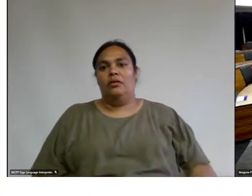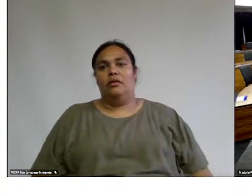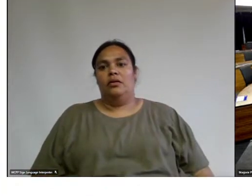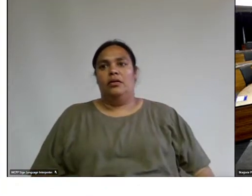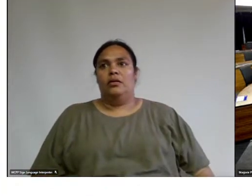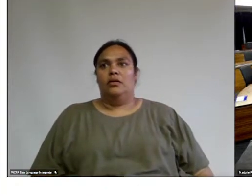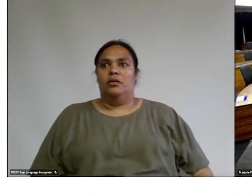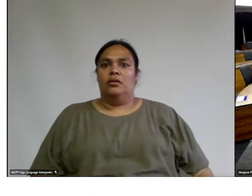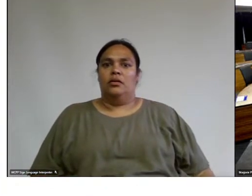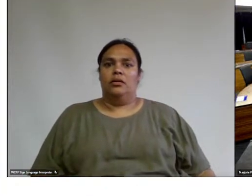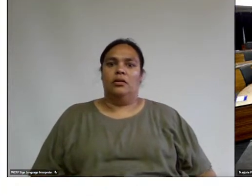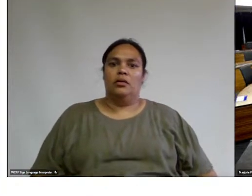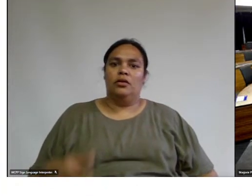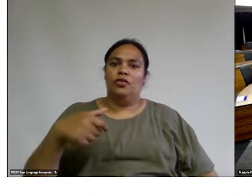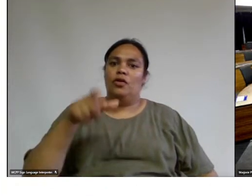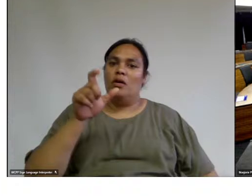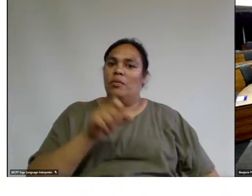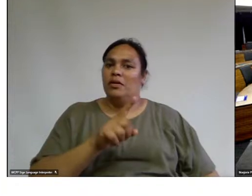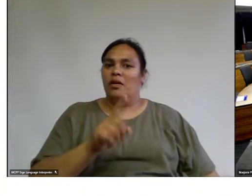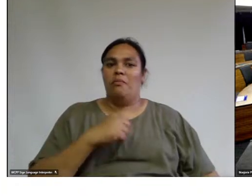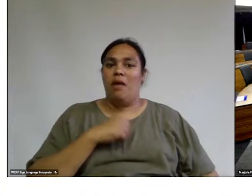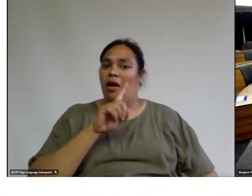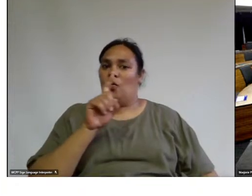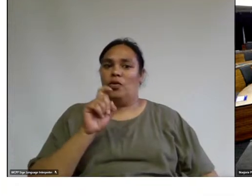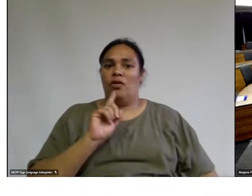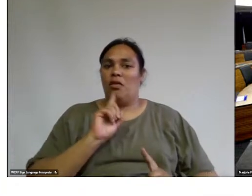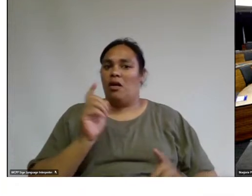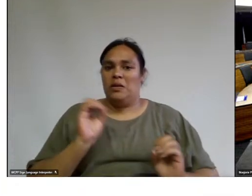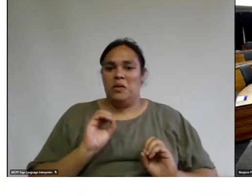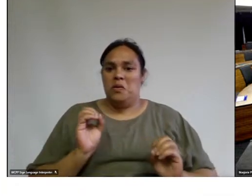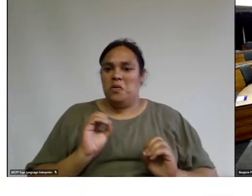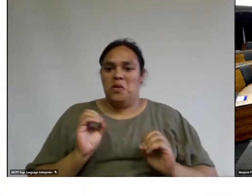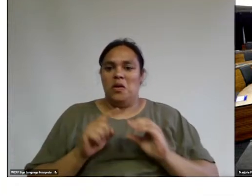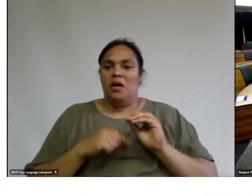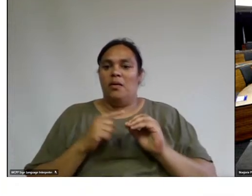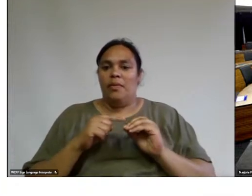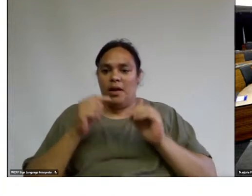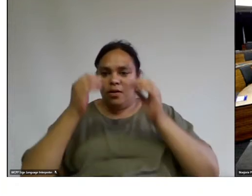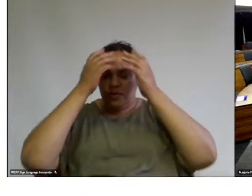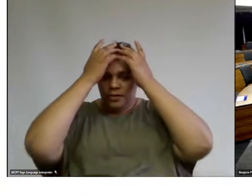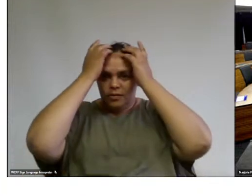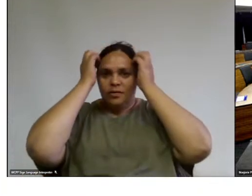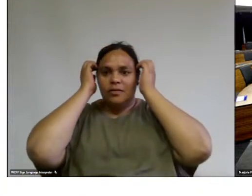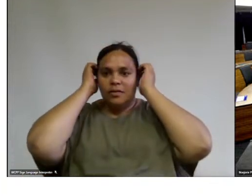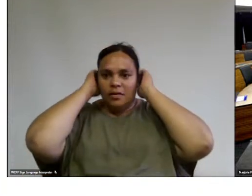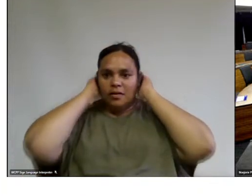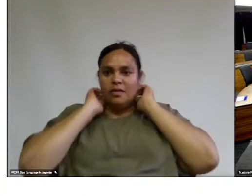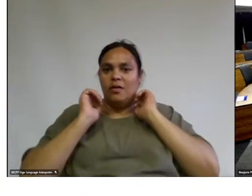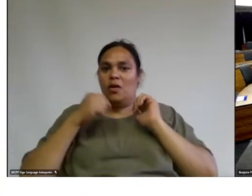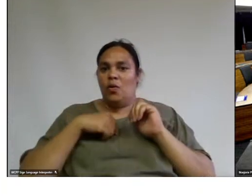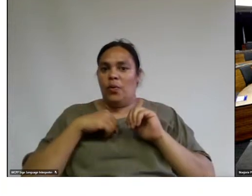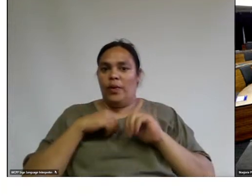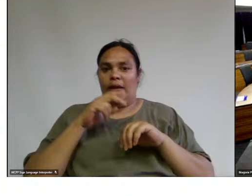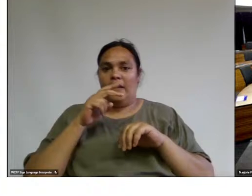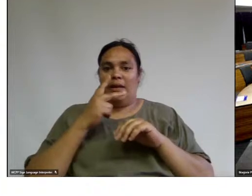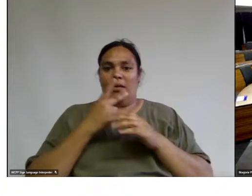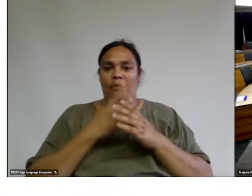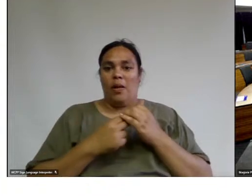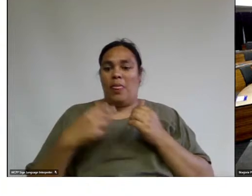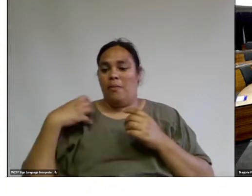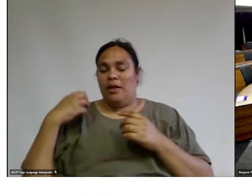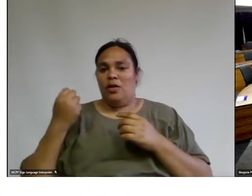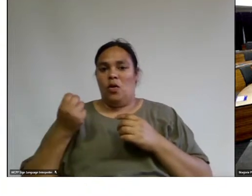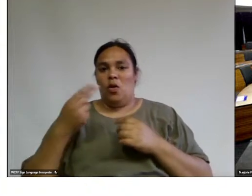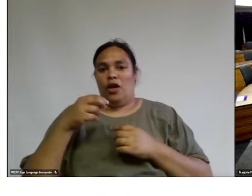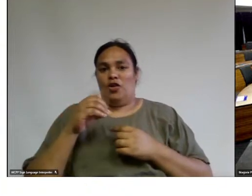Chair, my question was not answered. On when should we see both by Minister or the